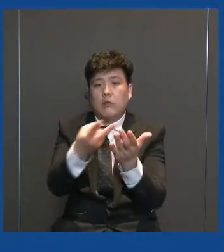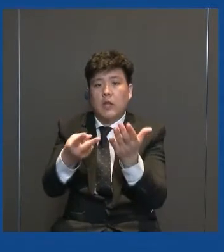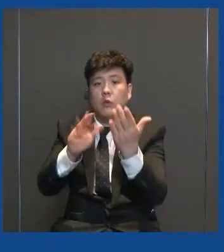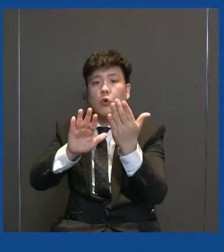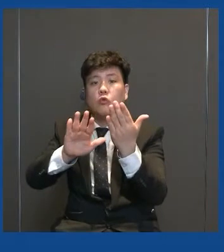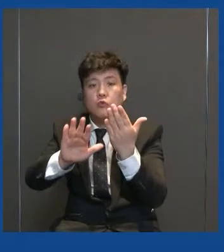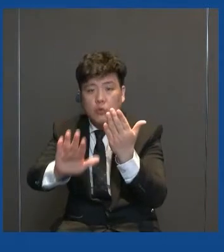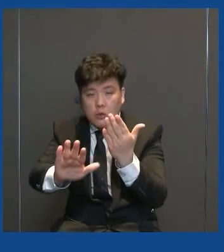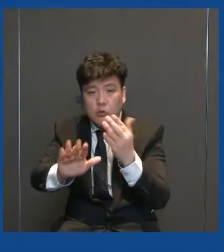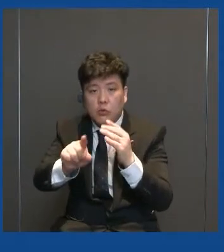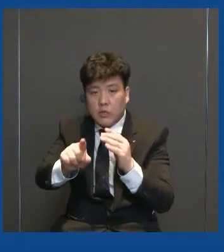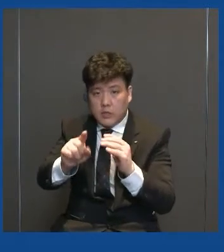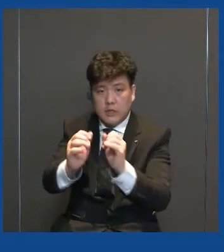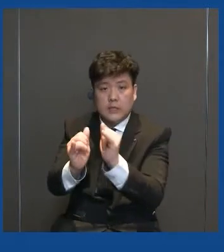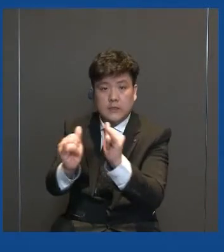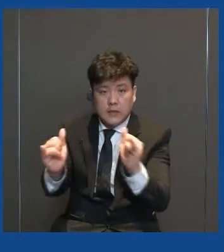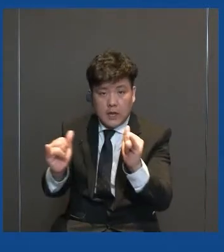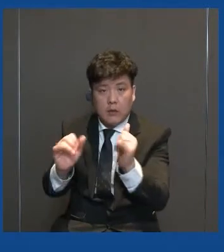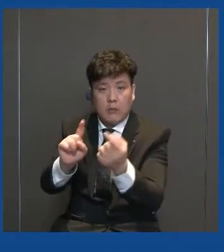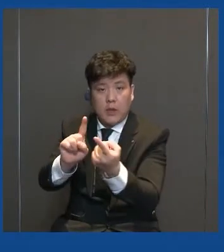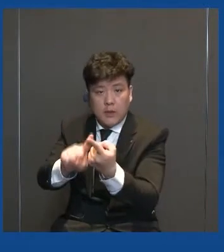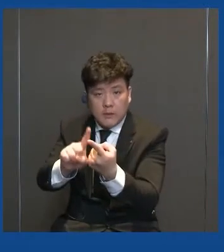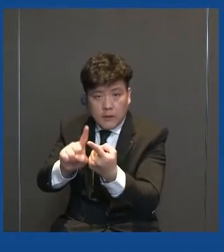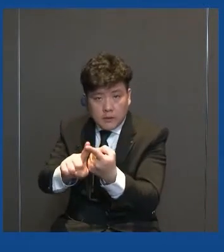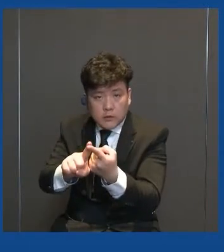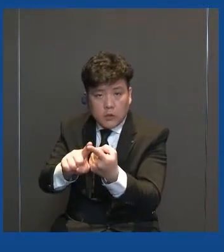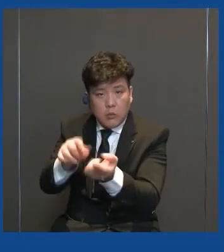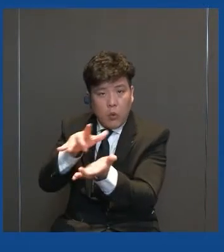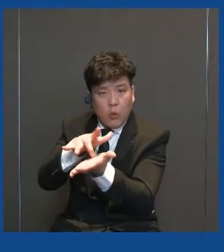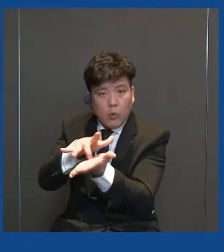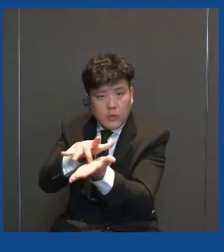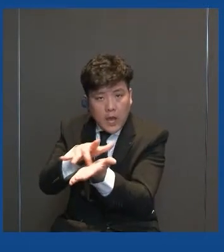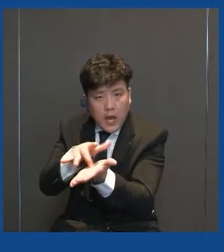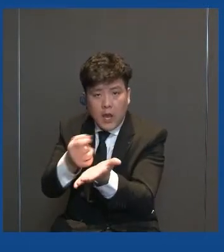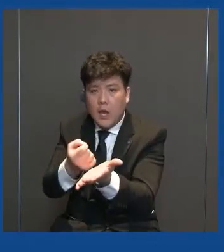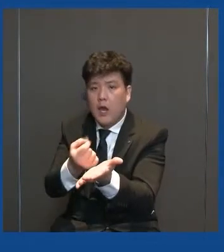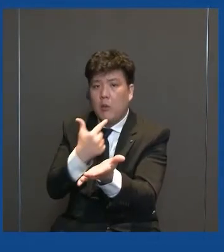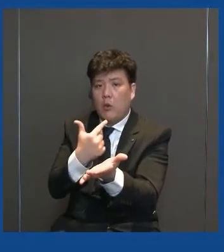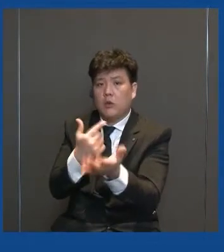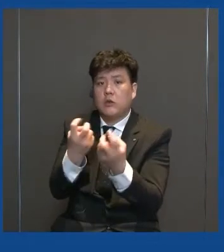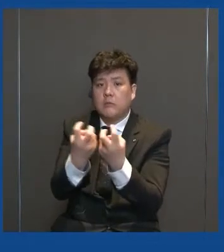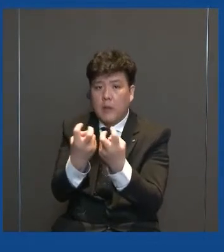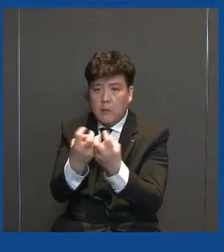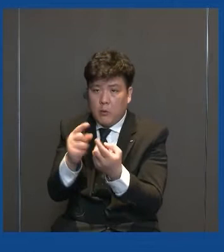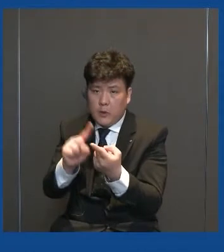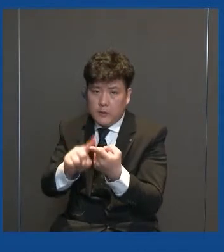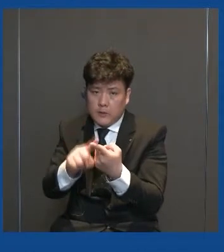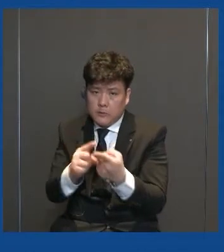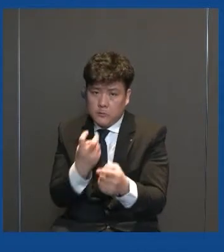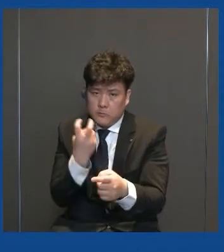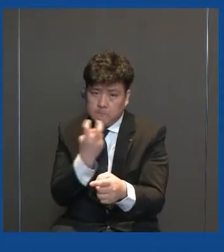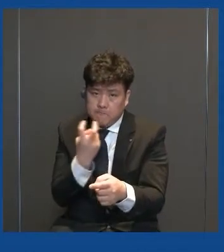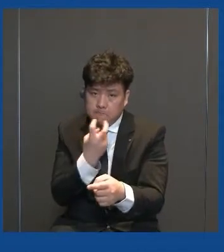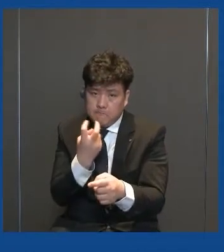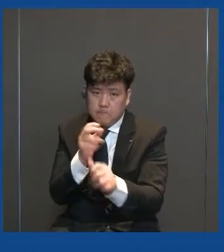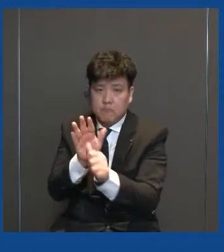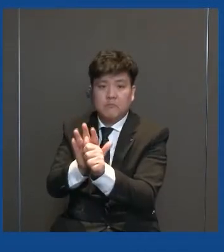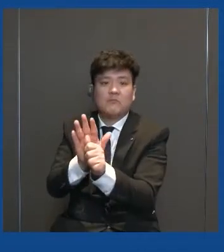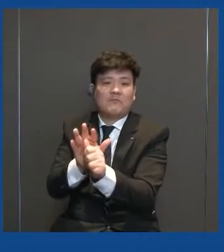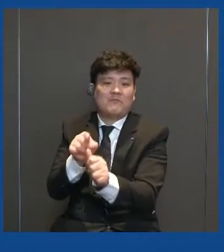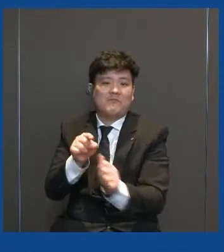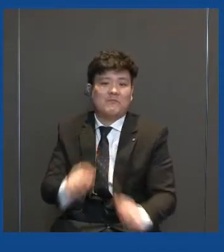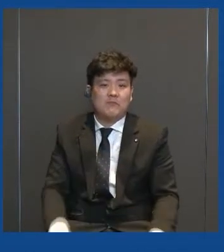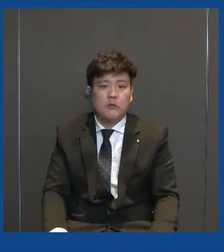perspective, from the Danish perspective, the GP system helps ensure continuity of